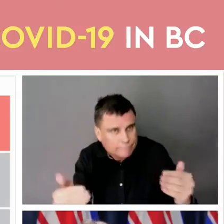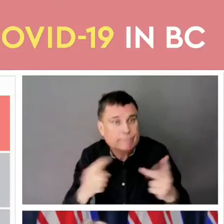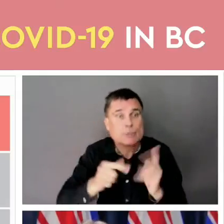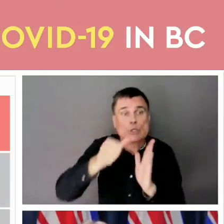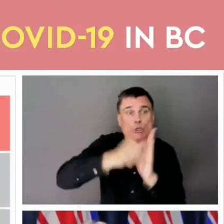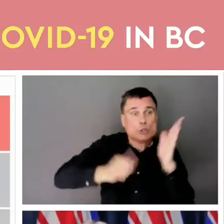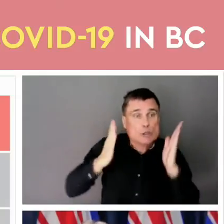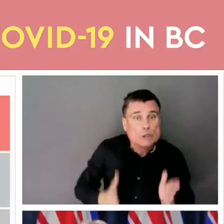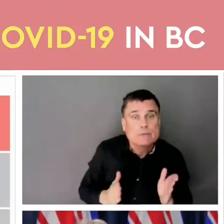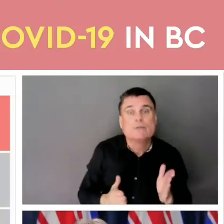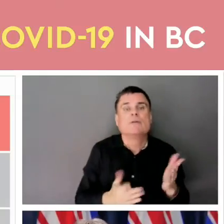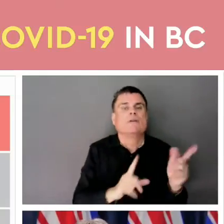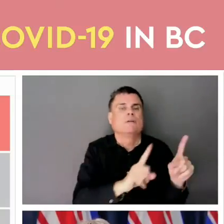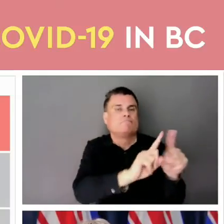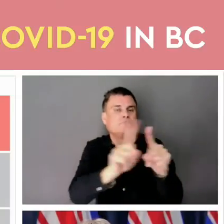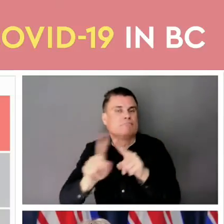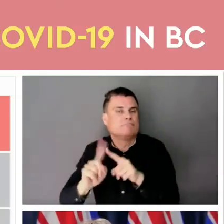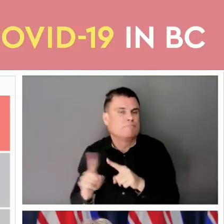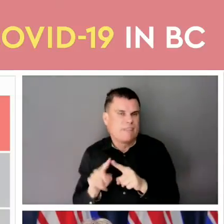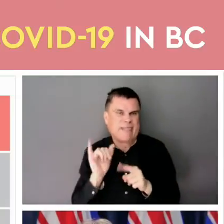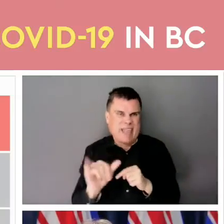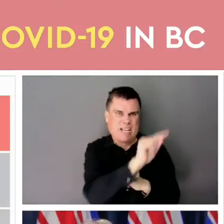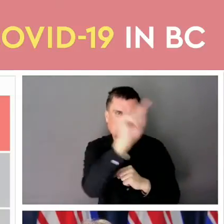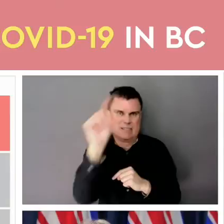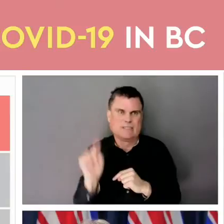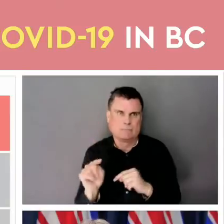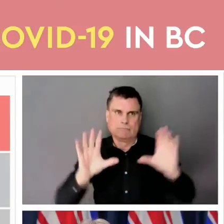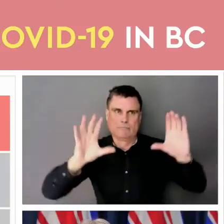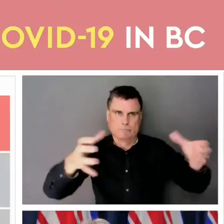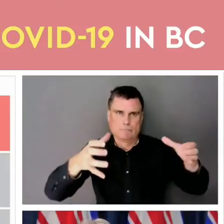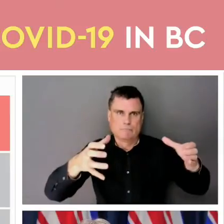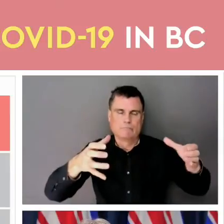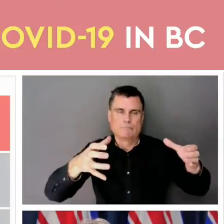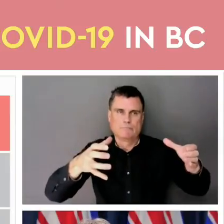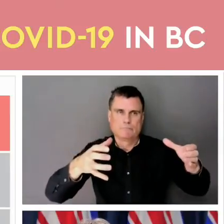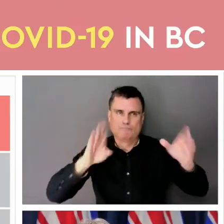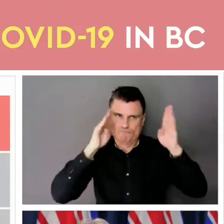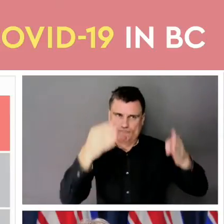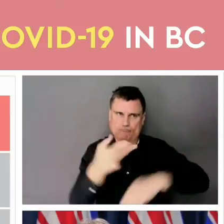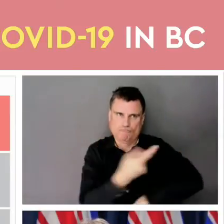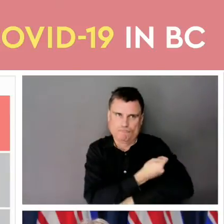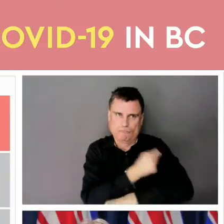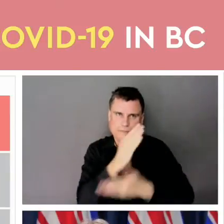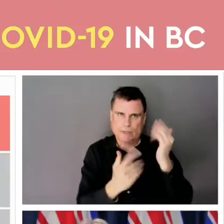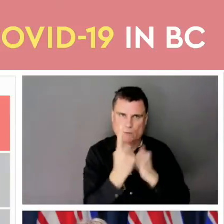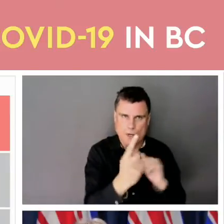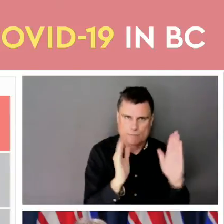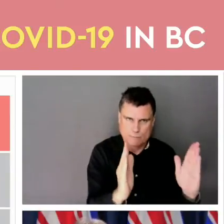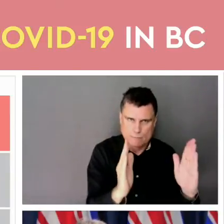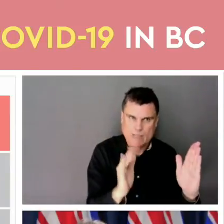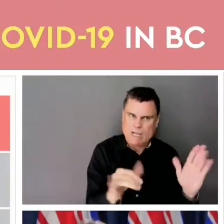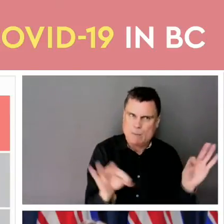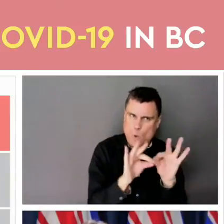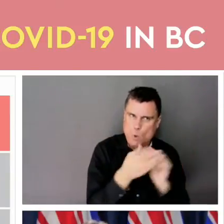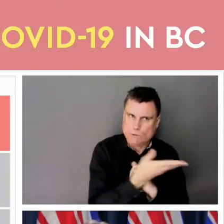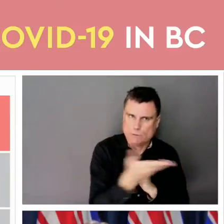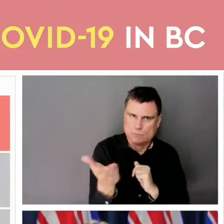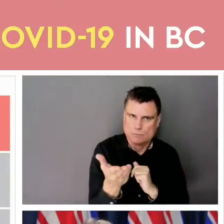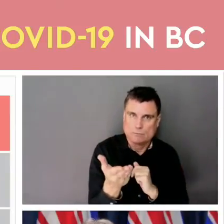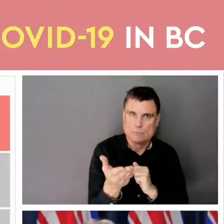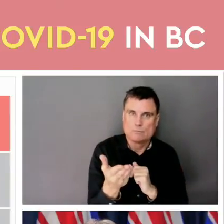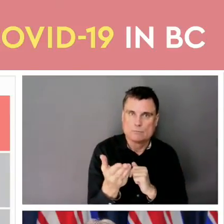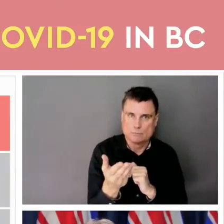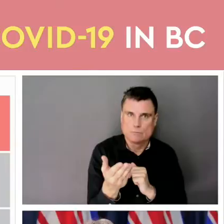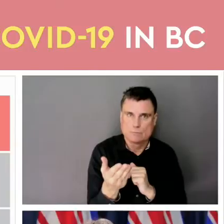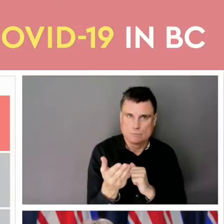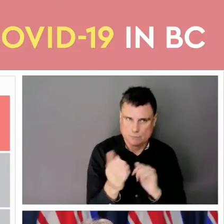hospitals. And the other part of this first phase is vaccinating our First Nations residents in